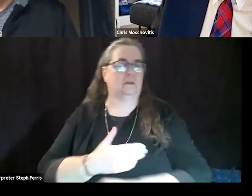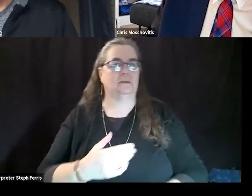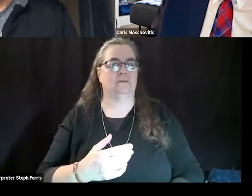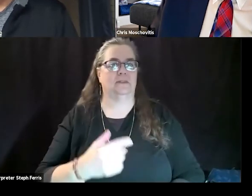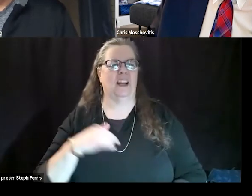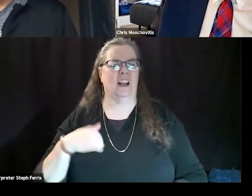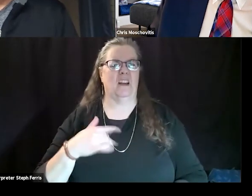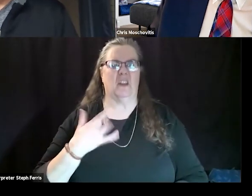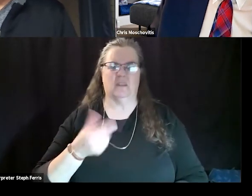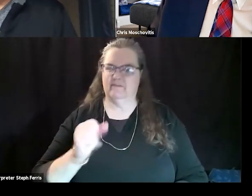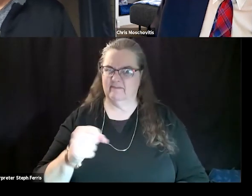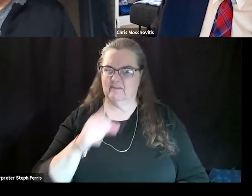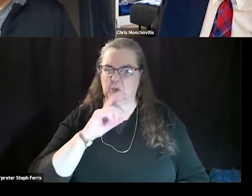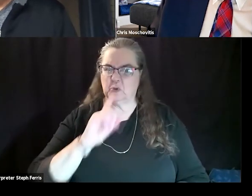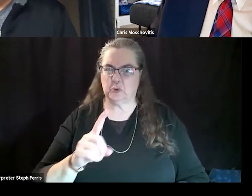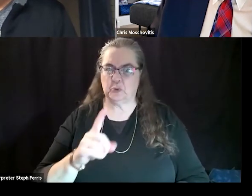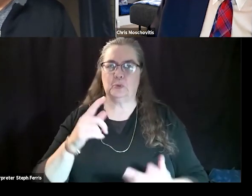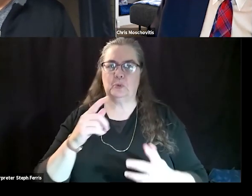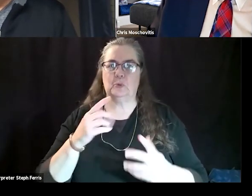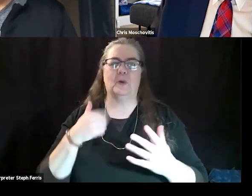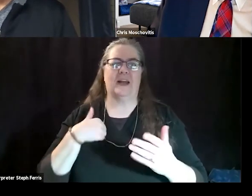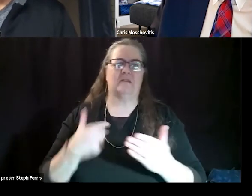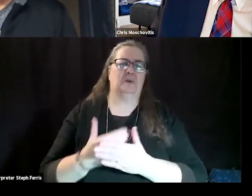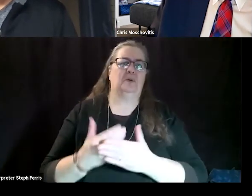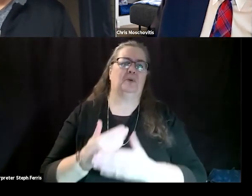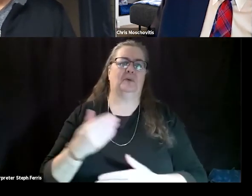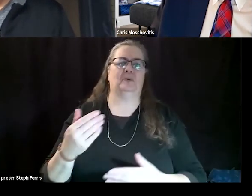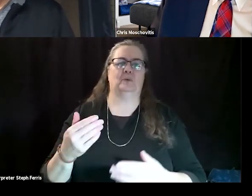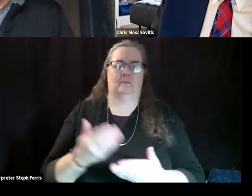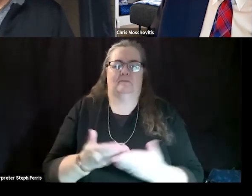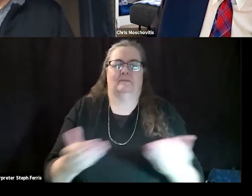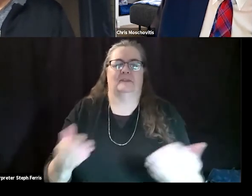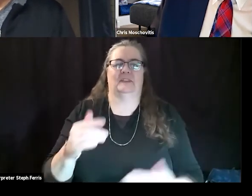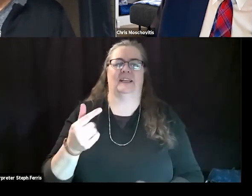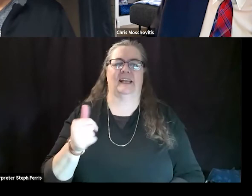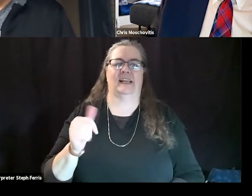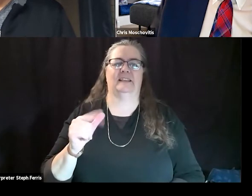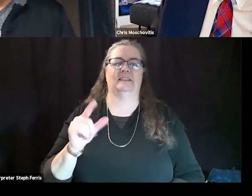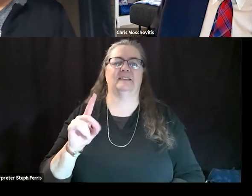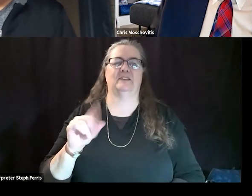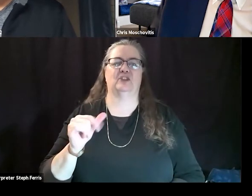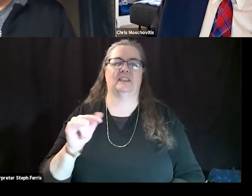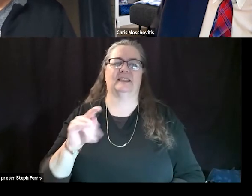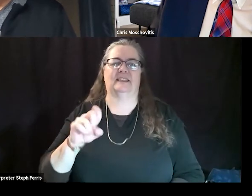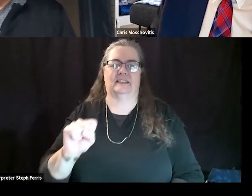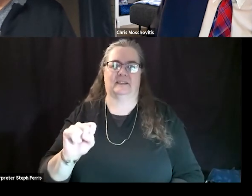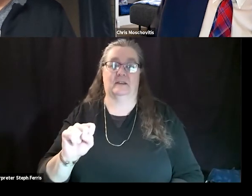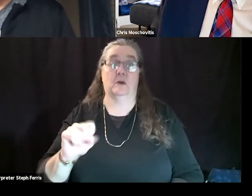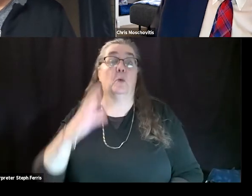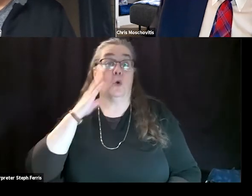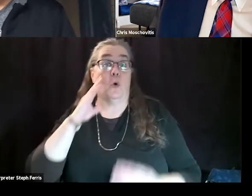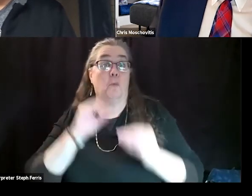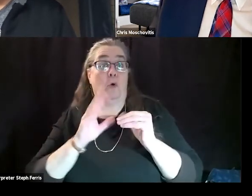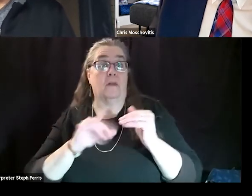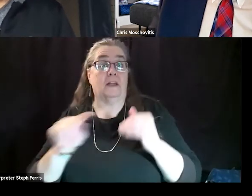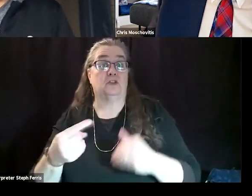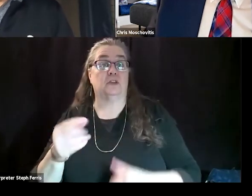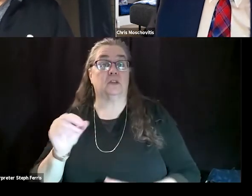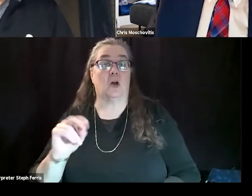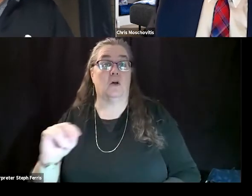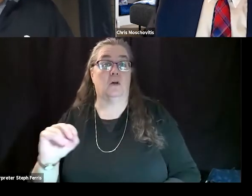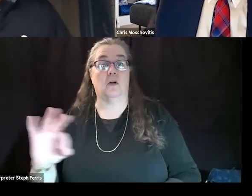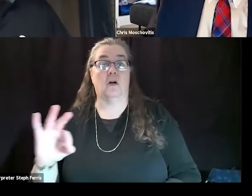our lives, right. We are becoming more familiar with the on-off switch and not having to call tech support